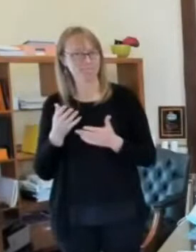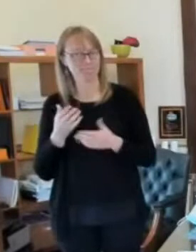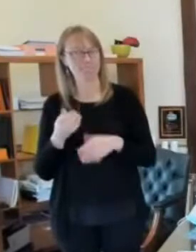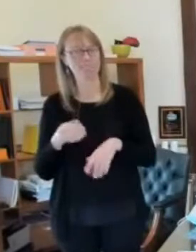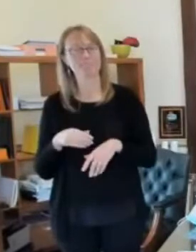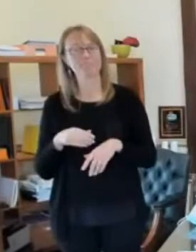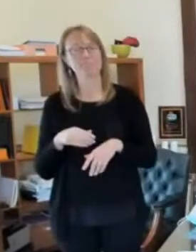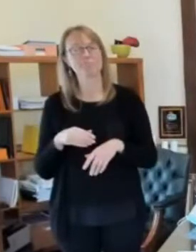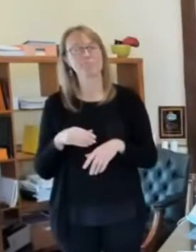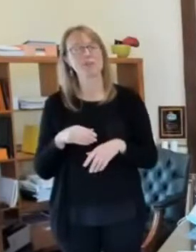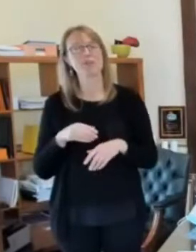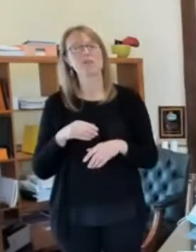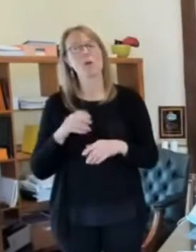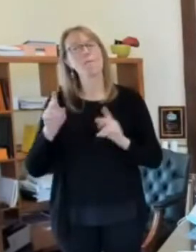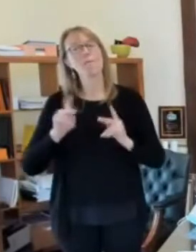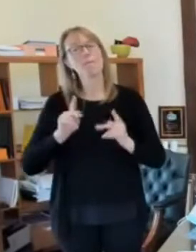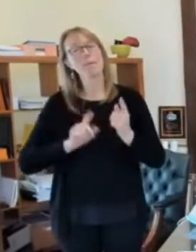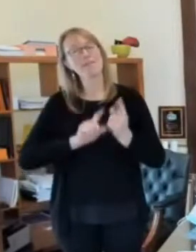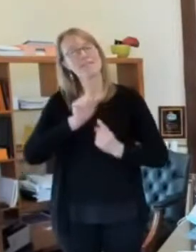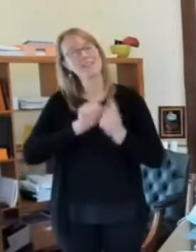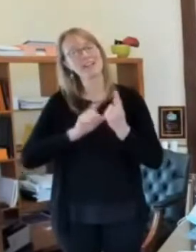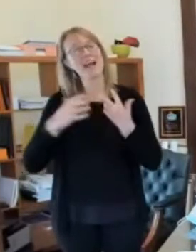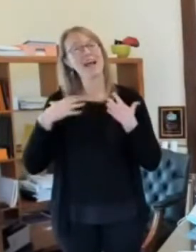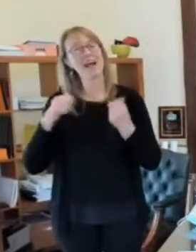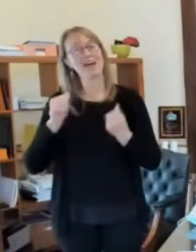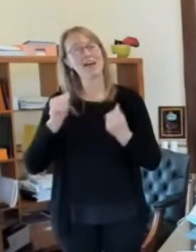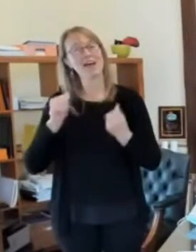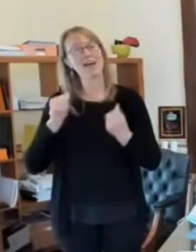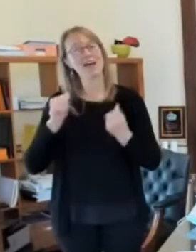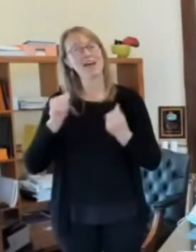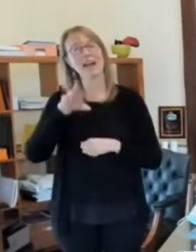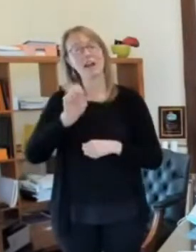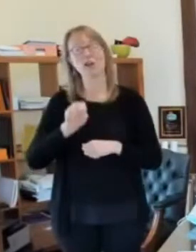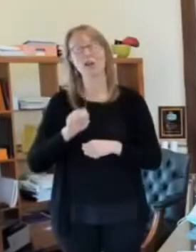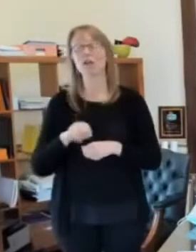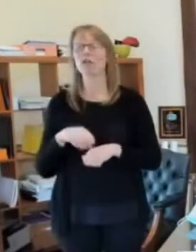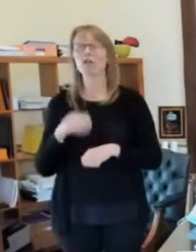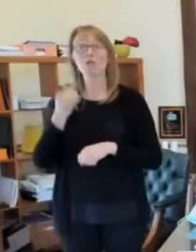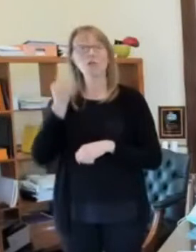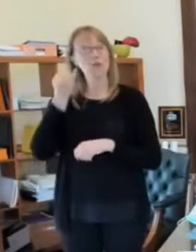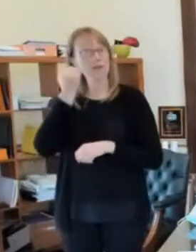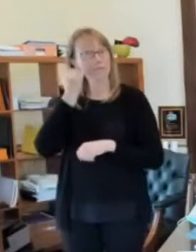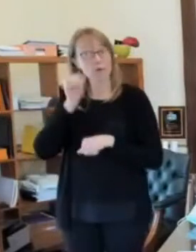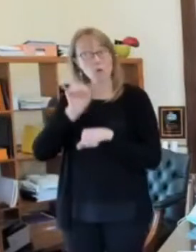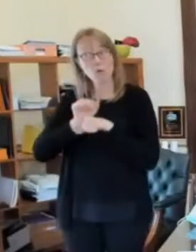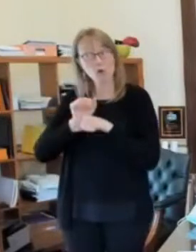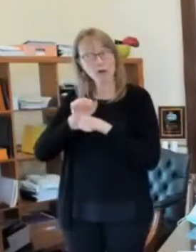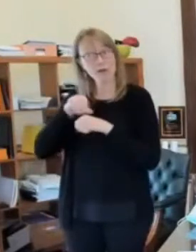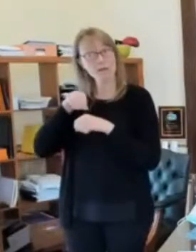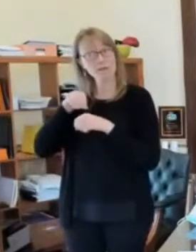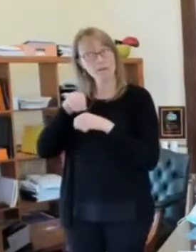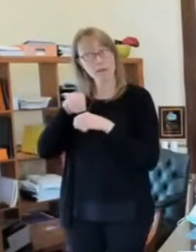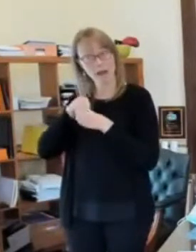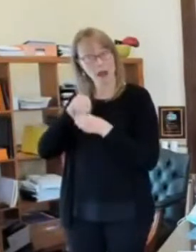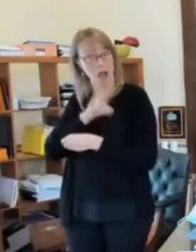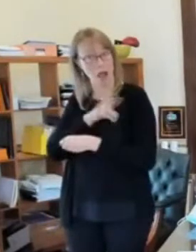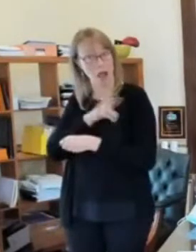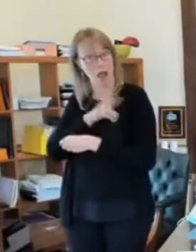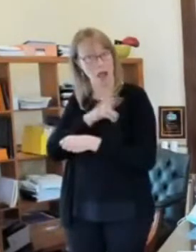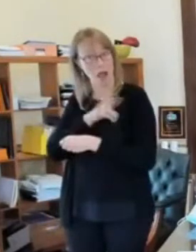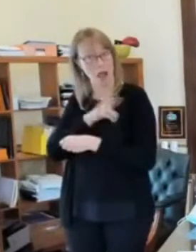public-facing healthcare workers, people who work in the hospital. Maybe they're doctors and nurses. Maybe they're